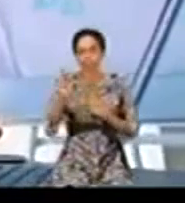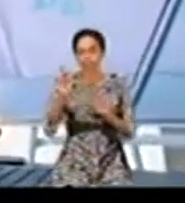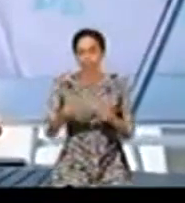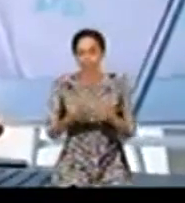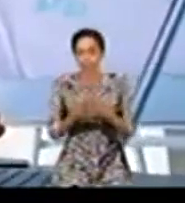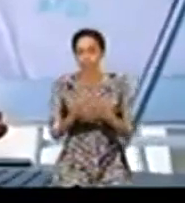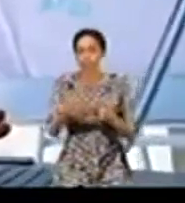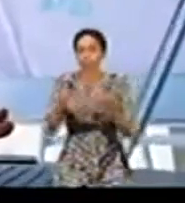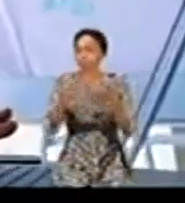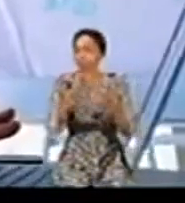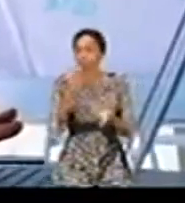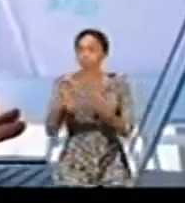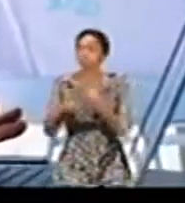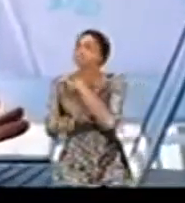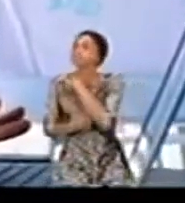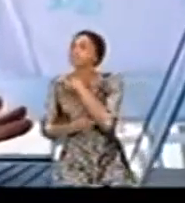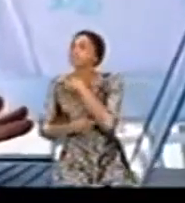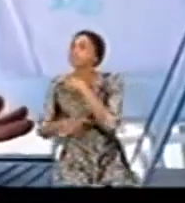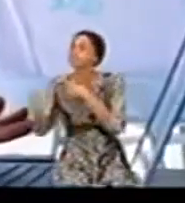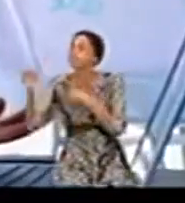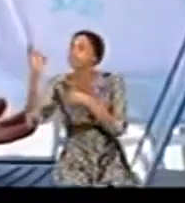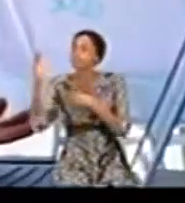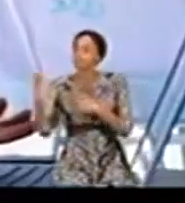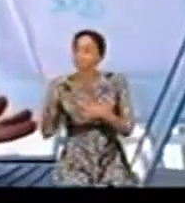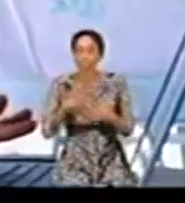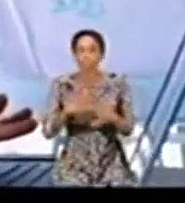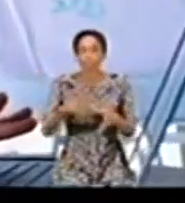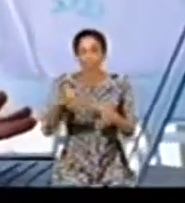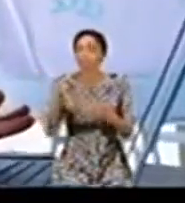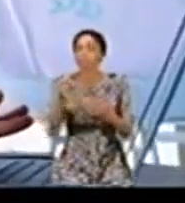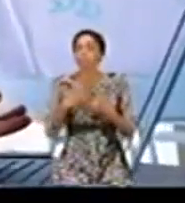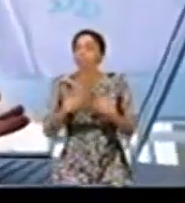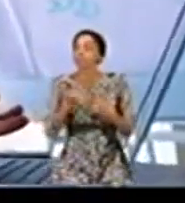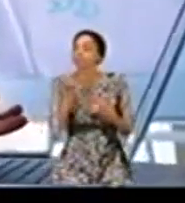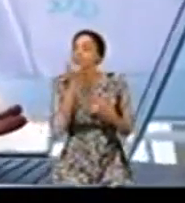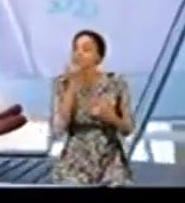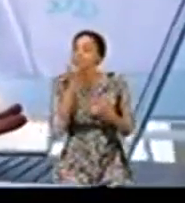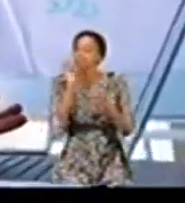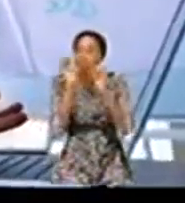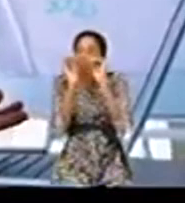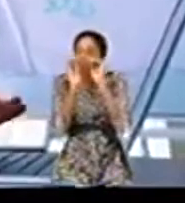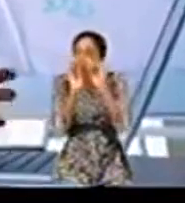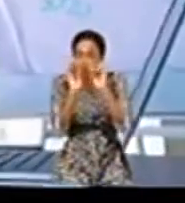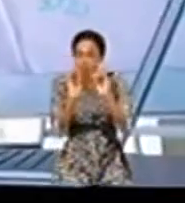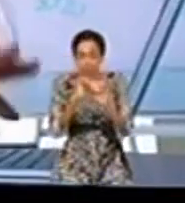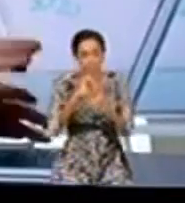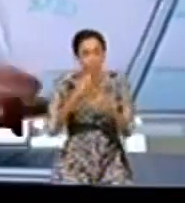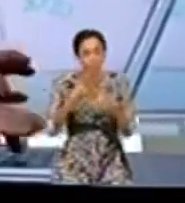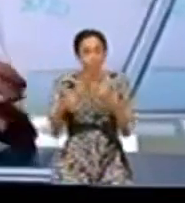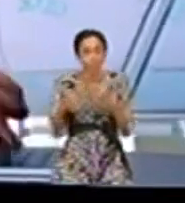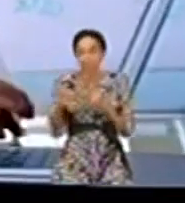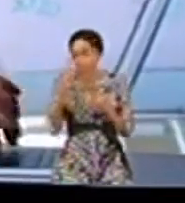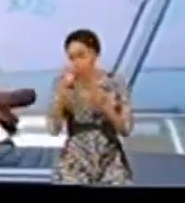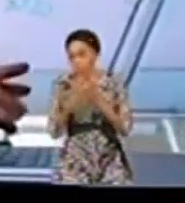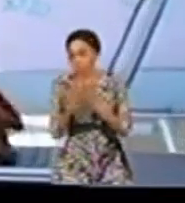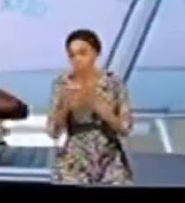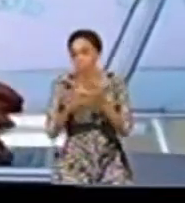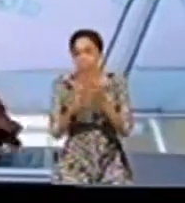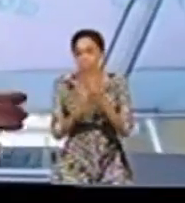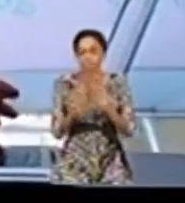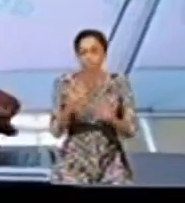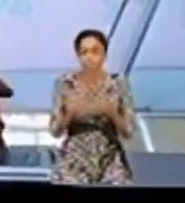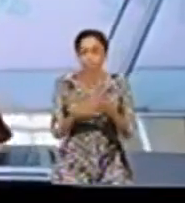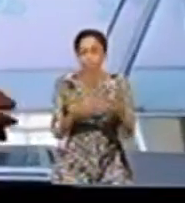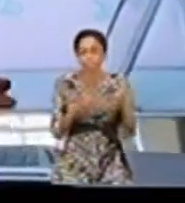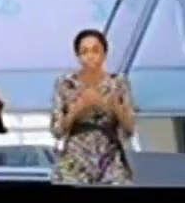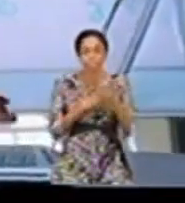tempt preachers. They have their erroneous doctrine about how to please God. And those things are still there. I will say, if you